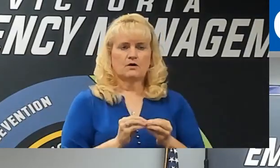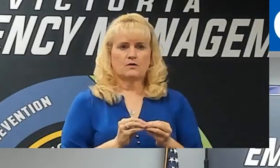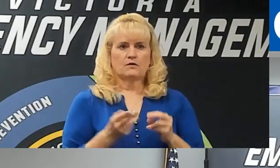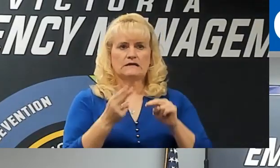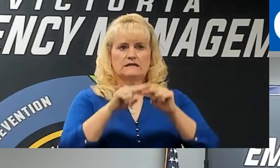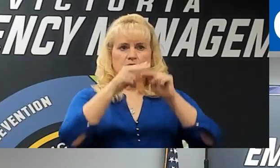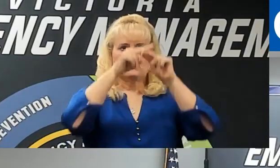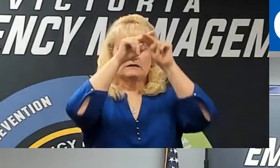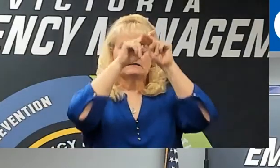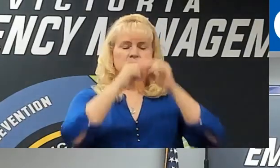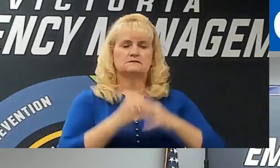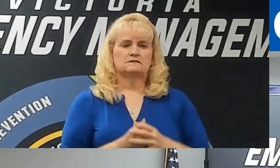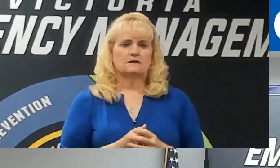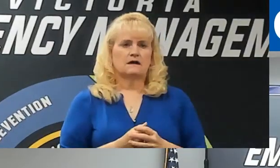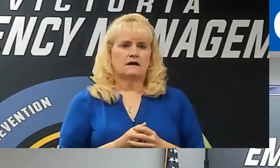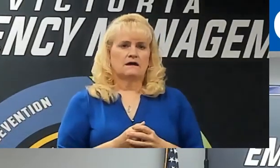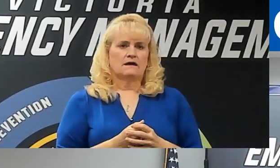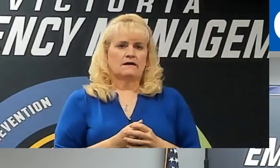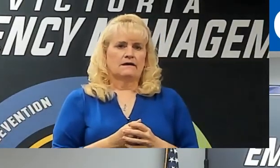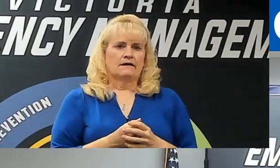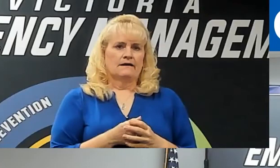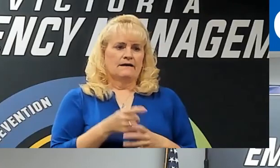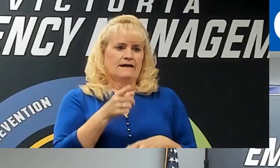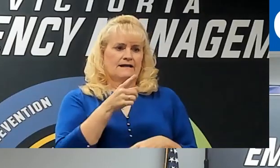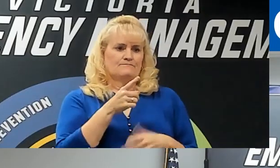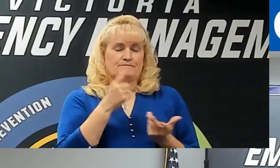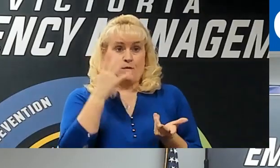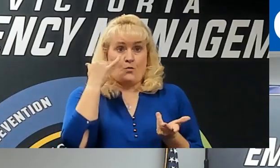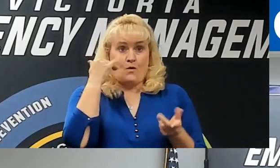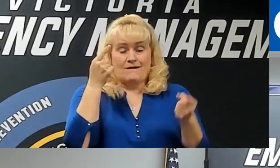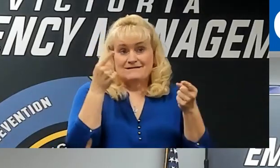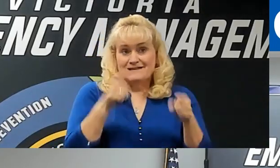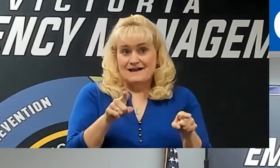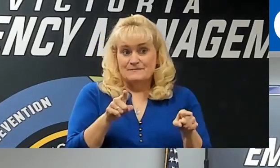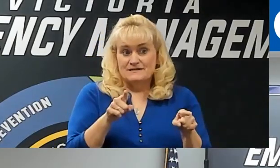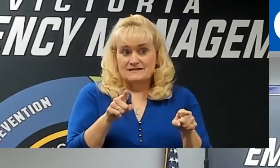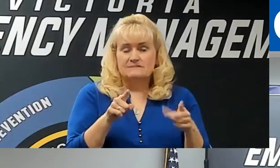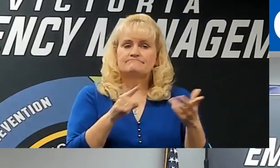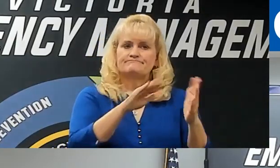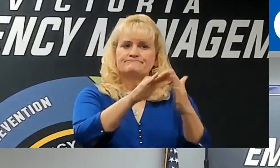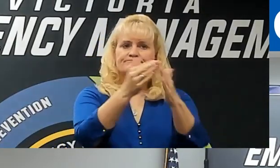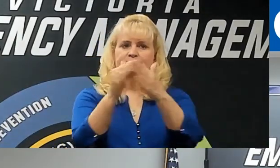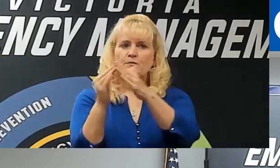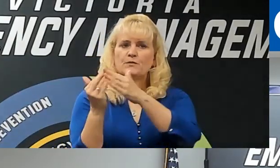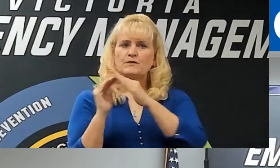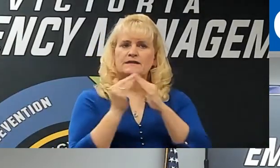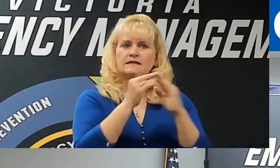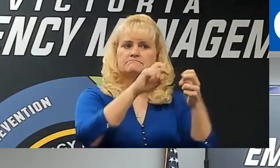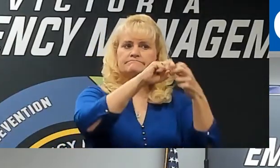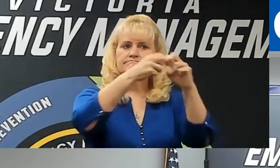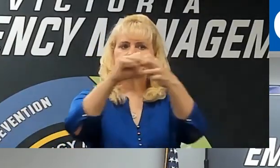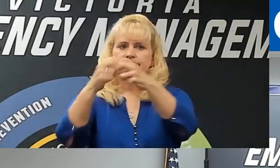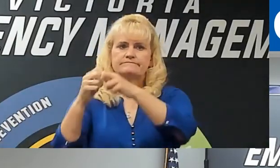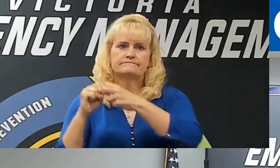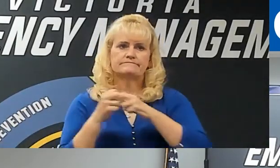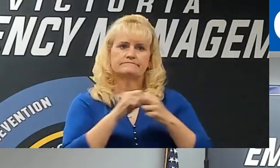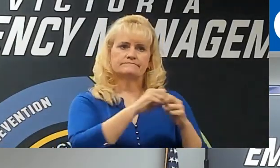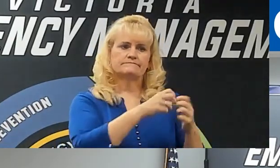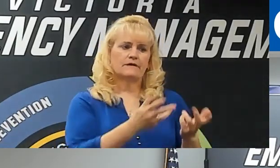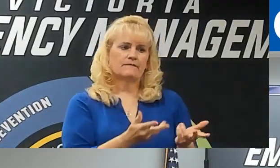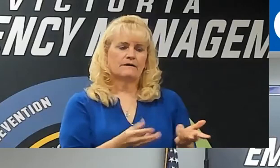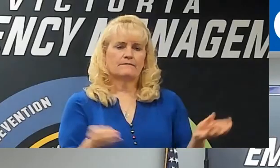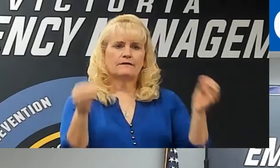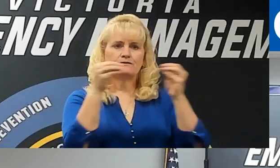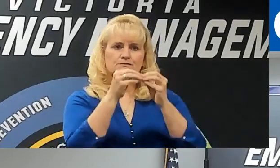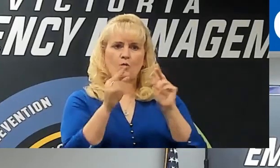and this, without any doubt, is directly correlated to what's going on in the community. We're having a lot less. We're having a lot more